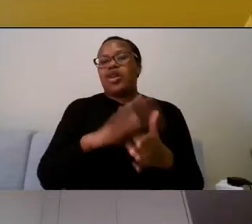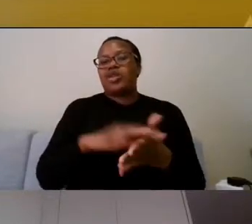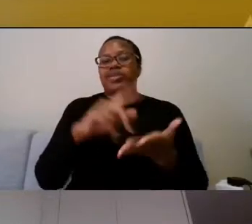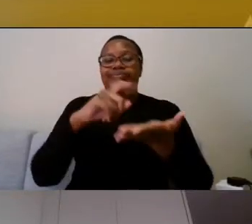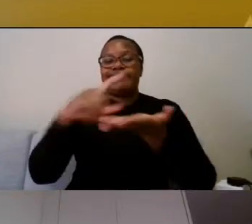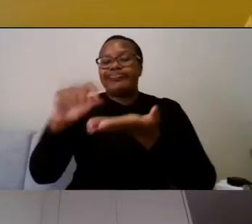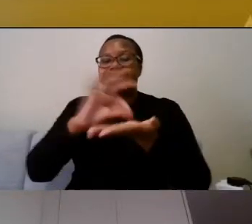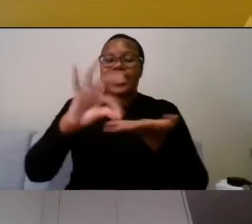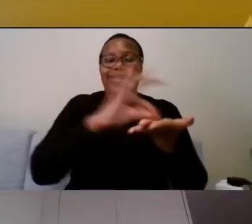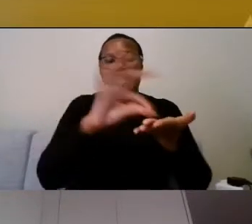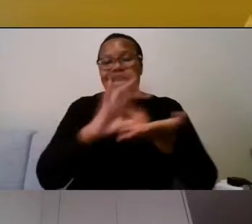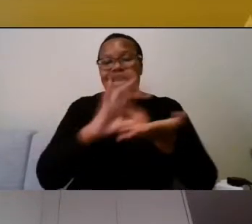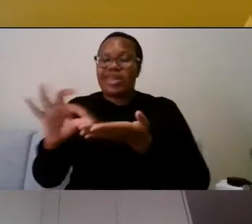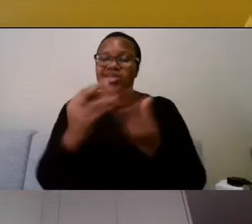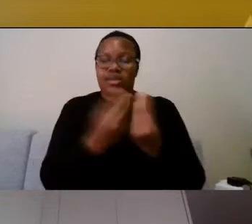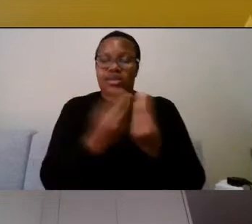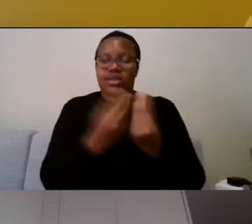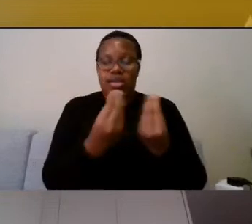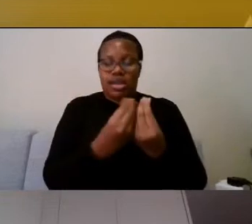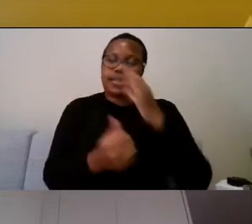sanitization and things.